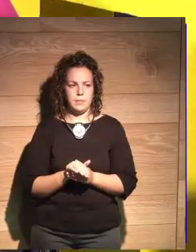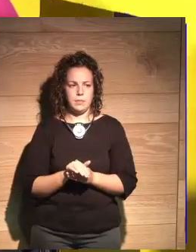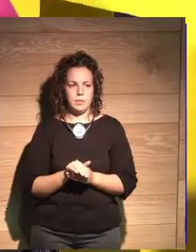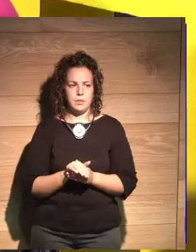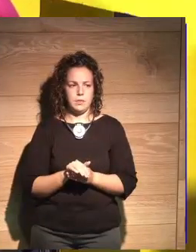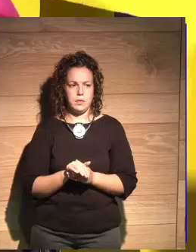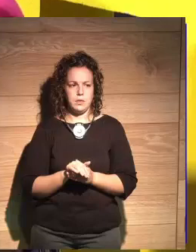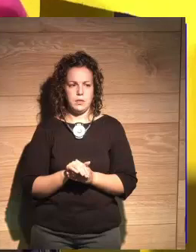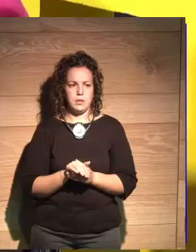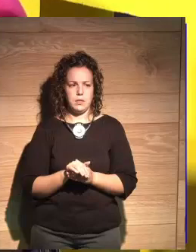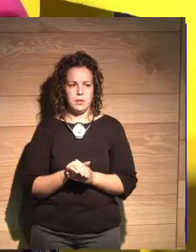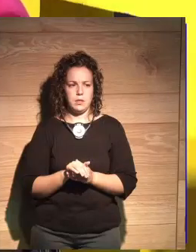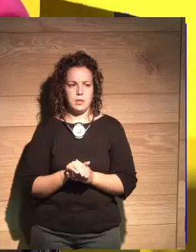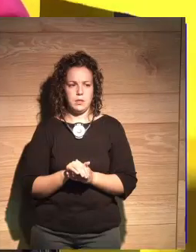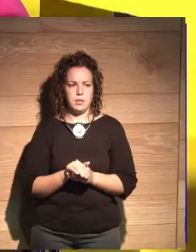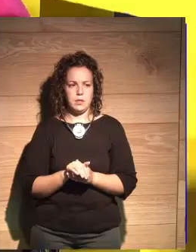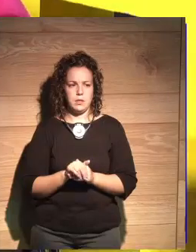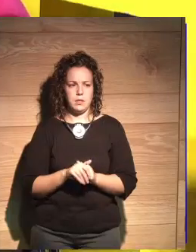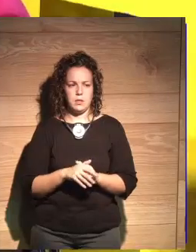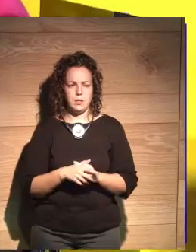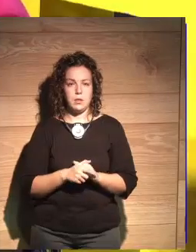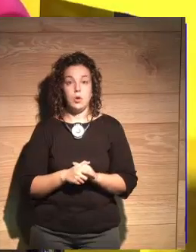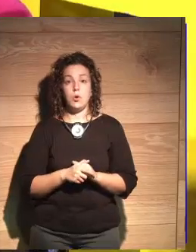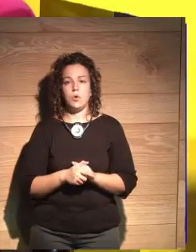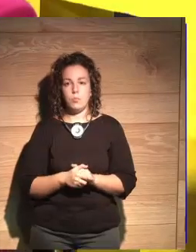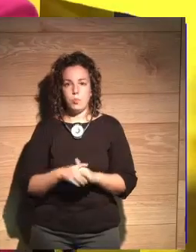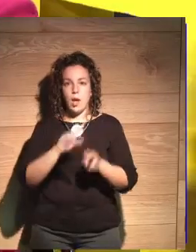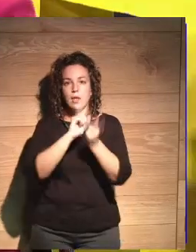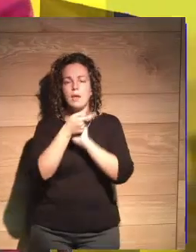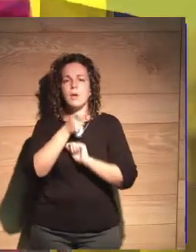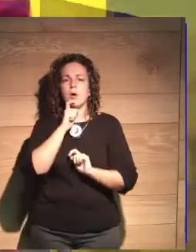Us to change. Yeah. Changing our priorities.